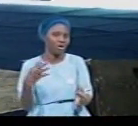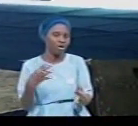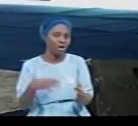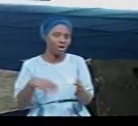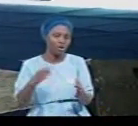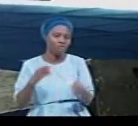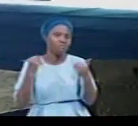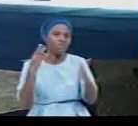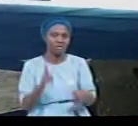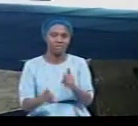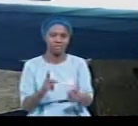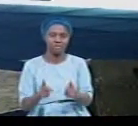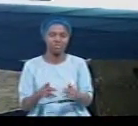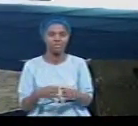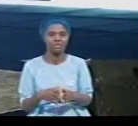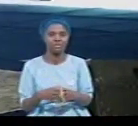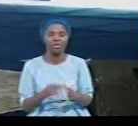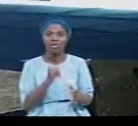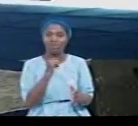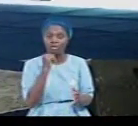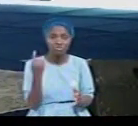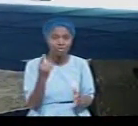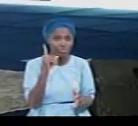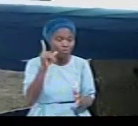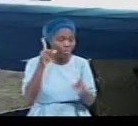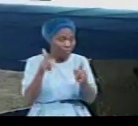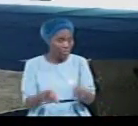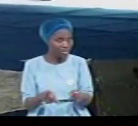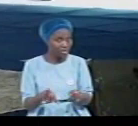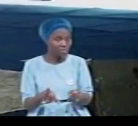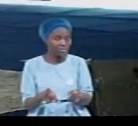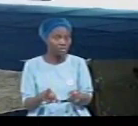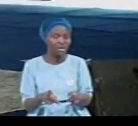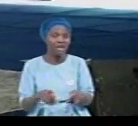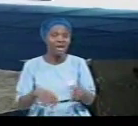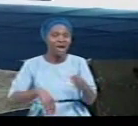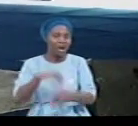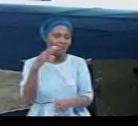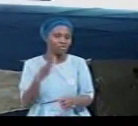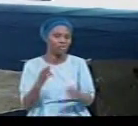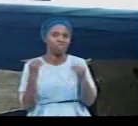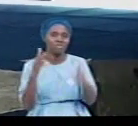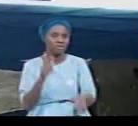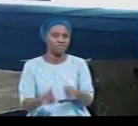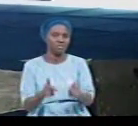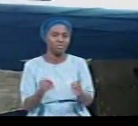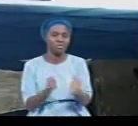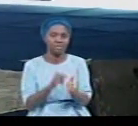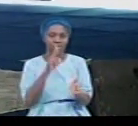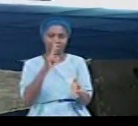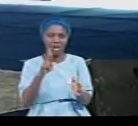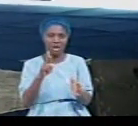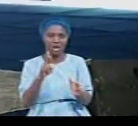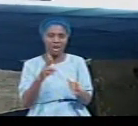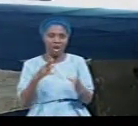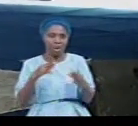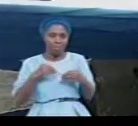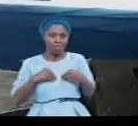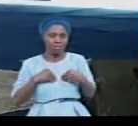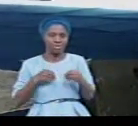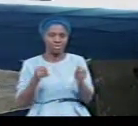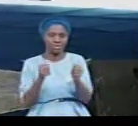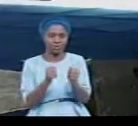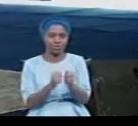not only one demonized person, out of many that were possessed with them,